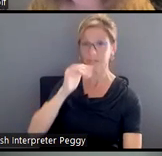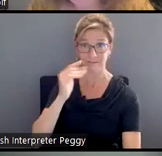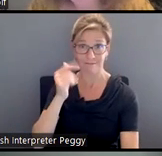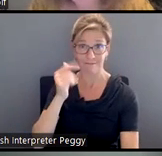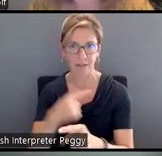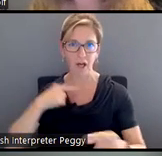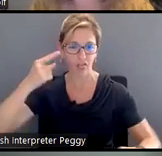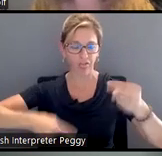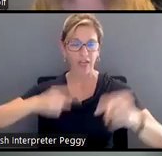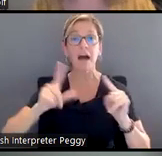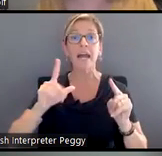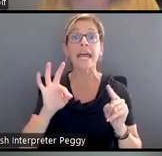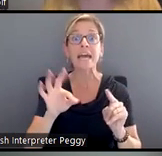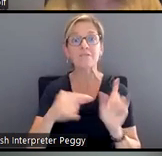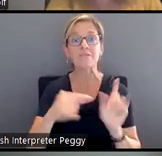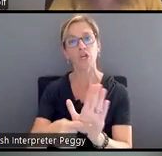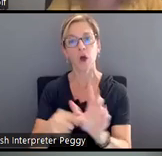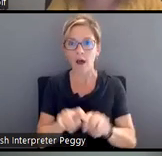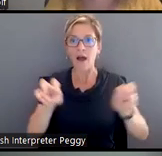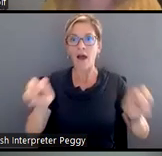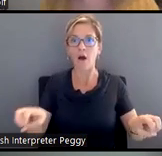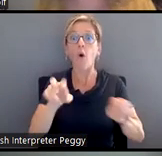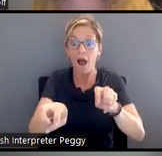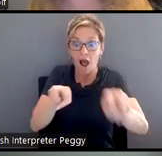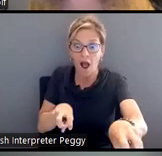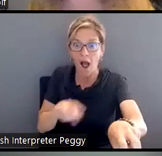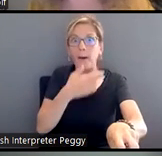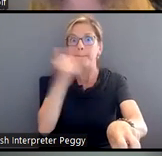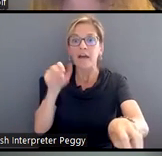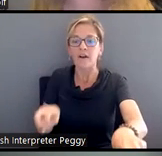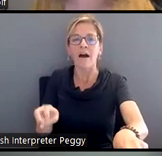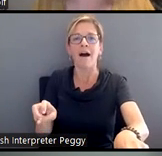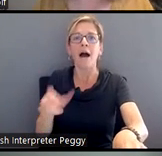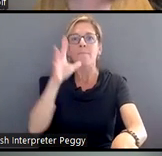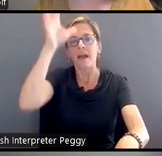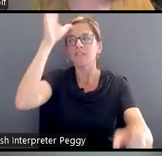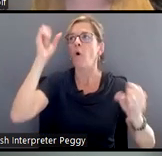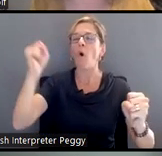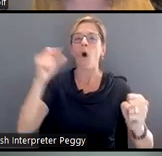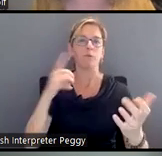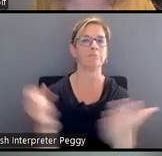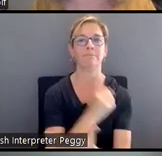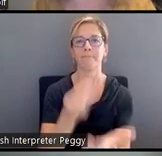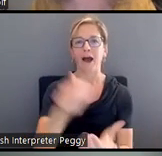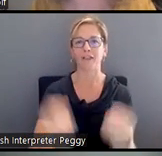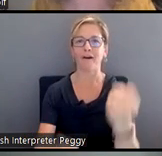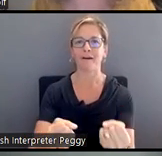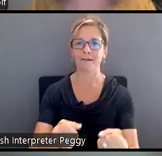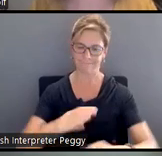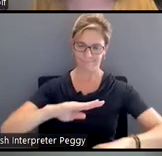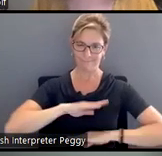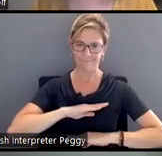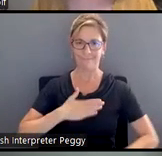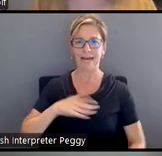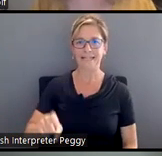able to put your children on separate rows so that they each have their own space, that sounds like an amazing luxury. I raised 3